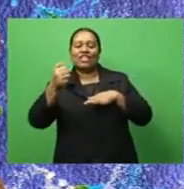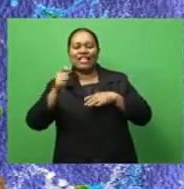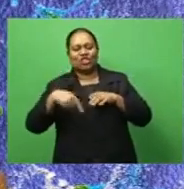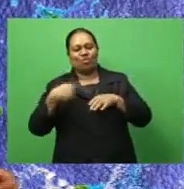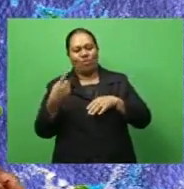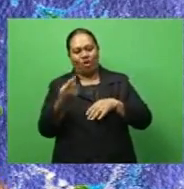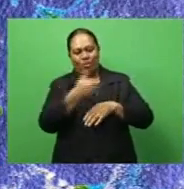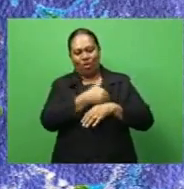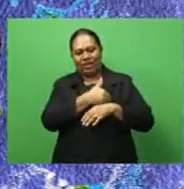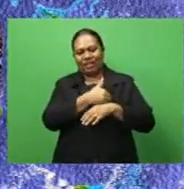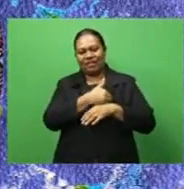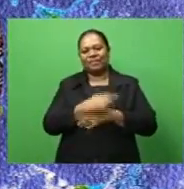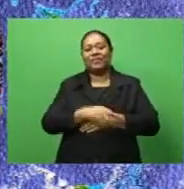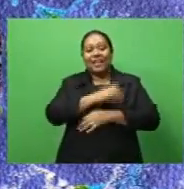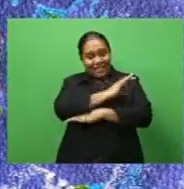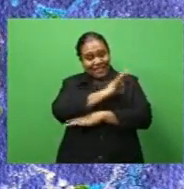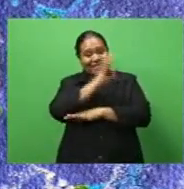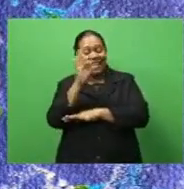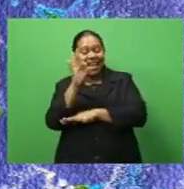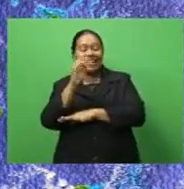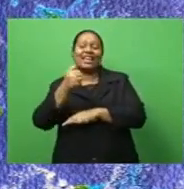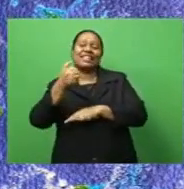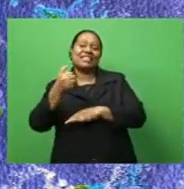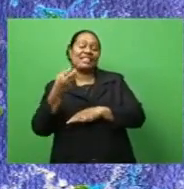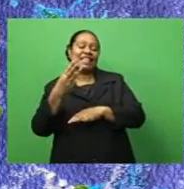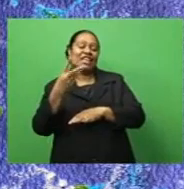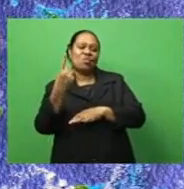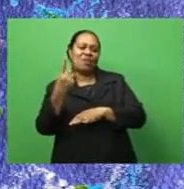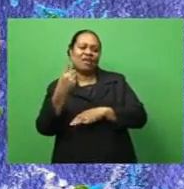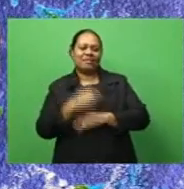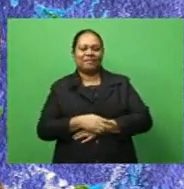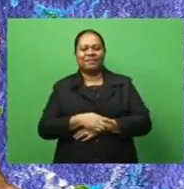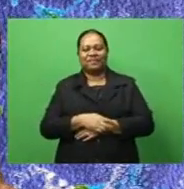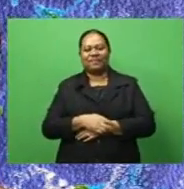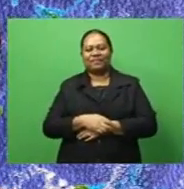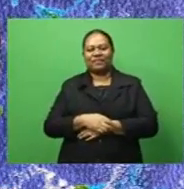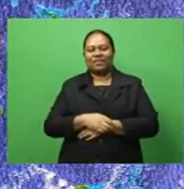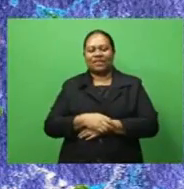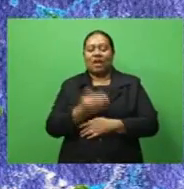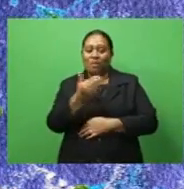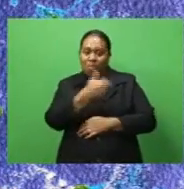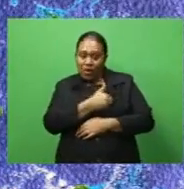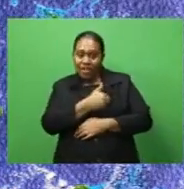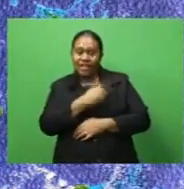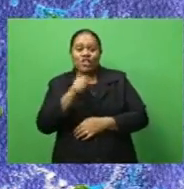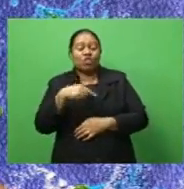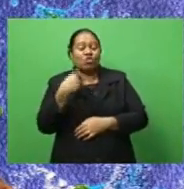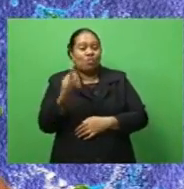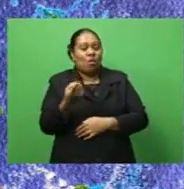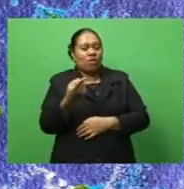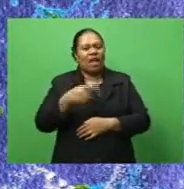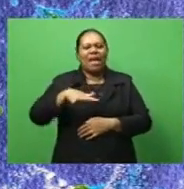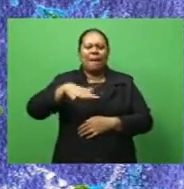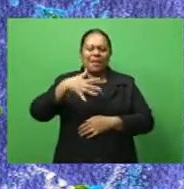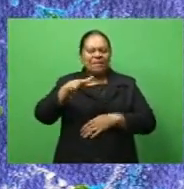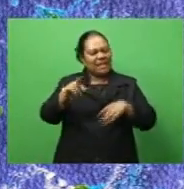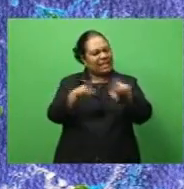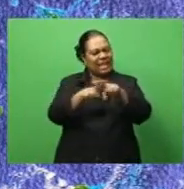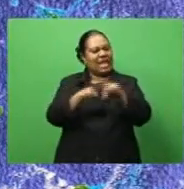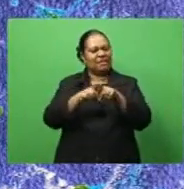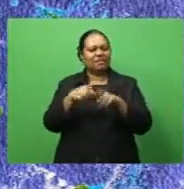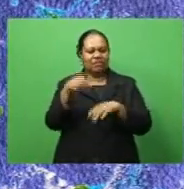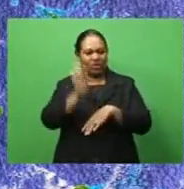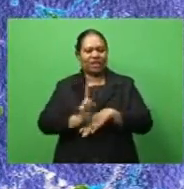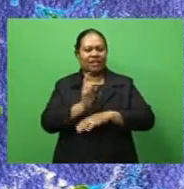morning. Expect to see sunrise at 6:31 in the morning, of course, and tomorrow should be much like today, with